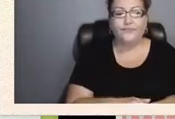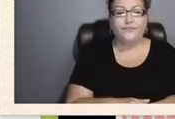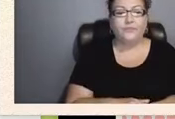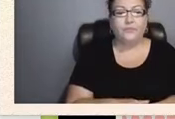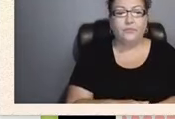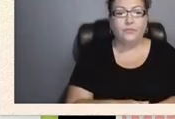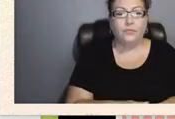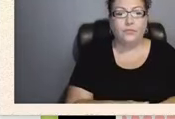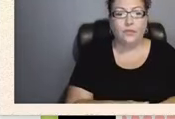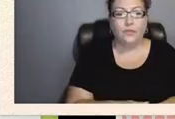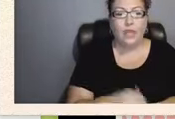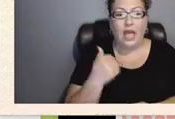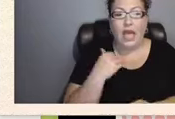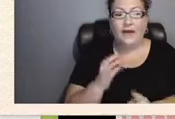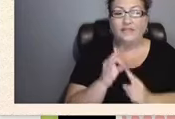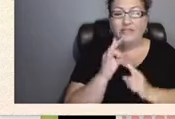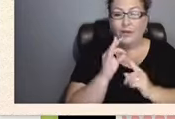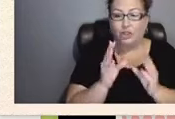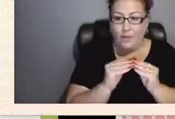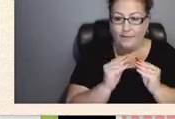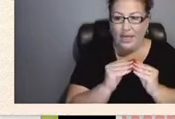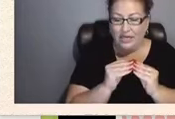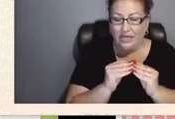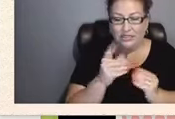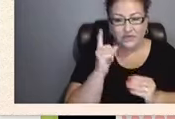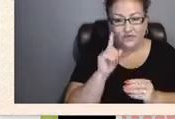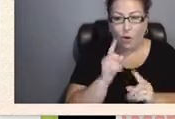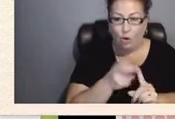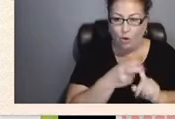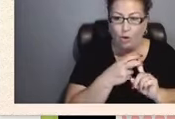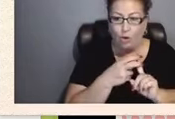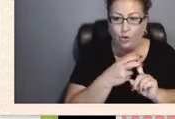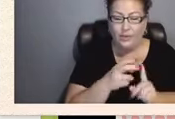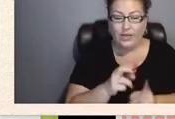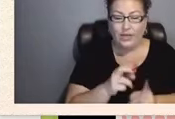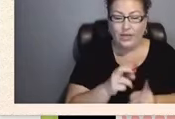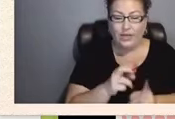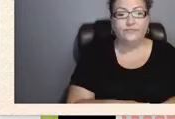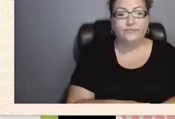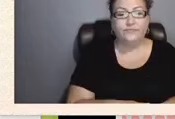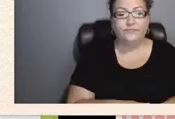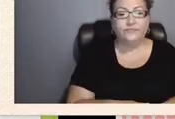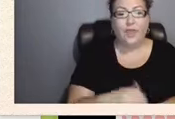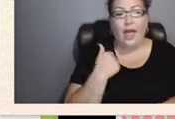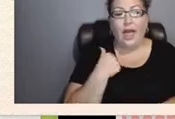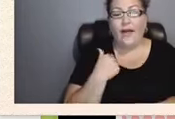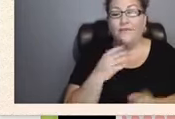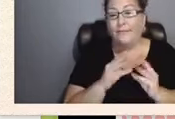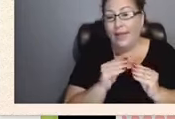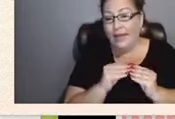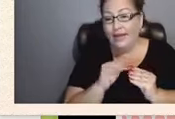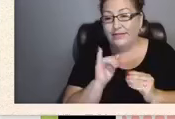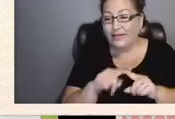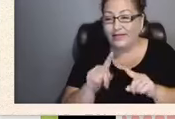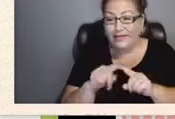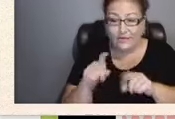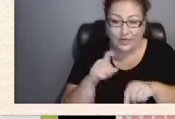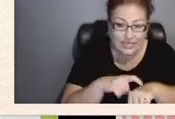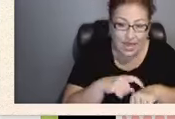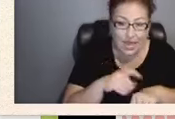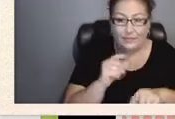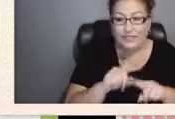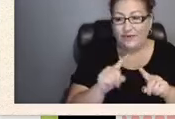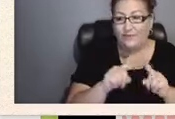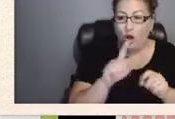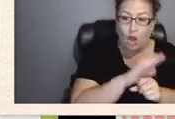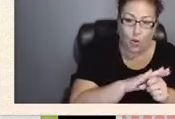Have special meetings just for recruitment. Have meetings at different times and different